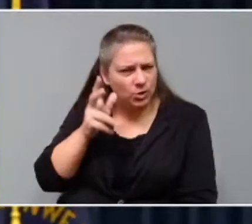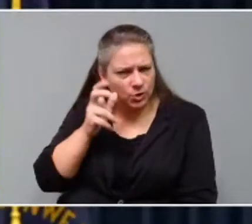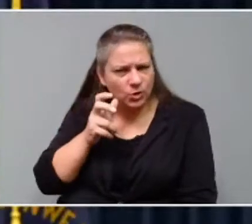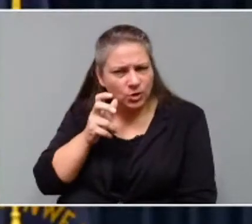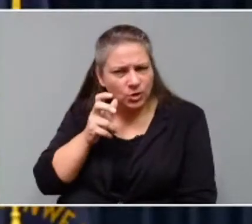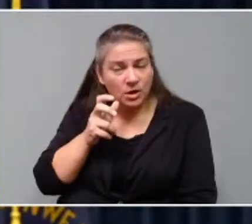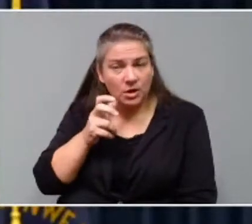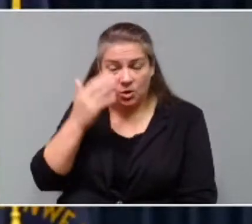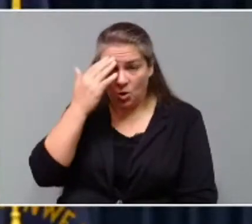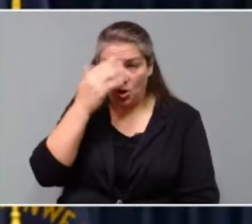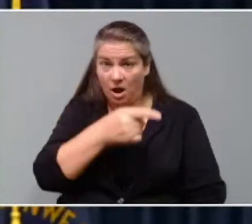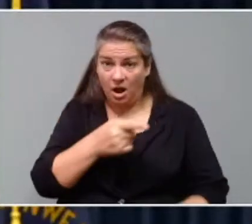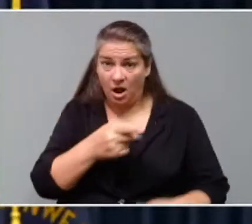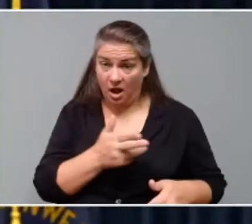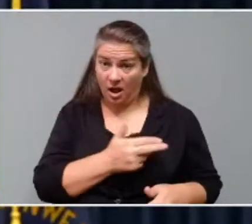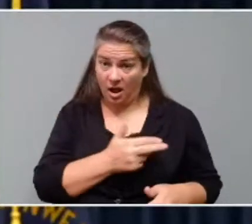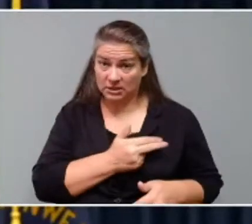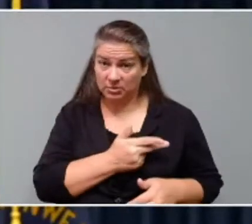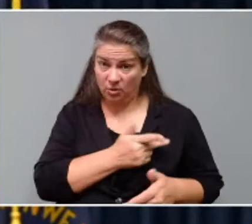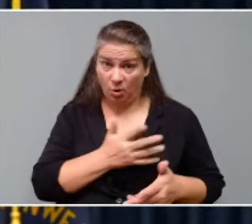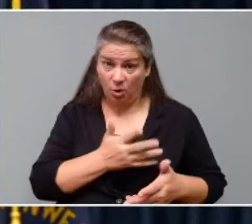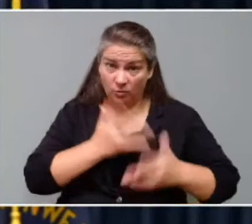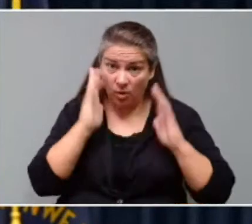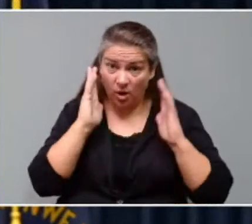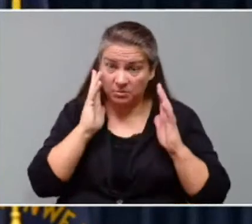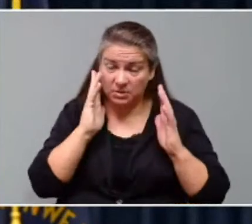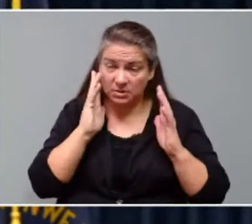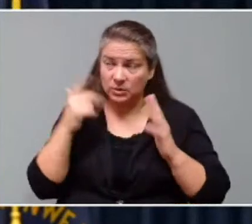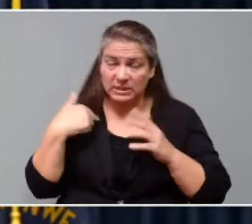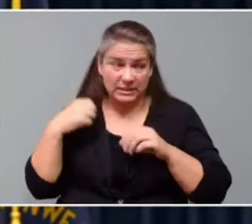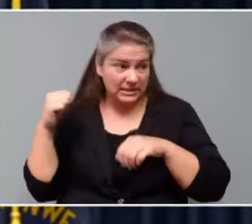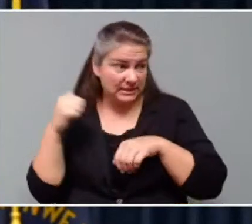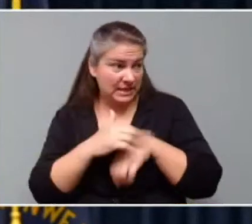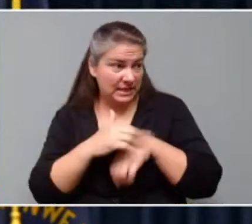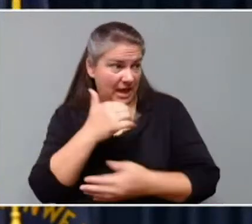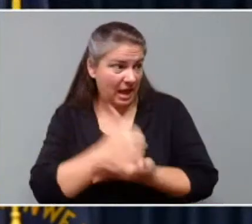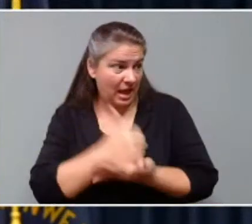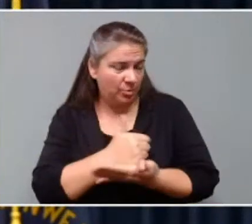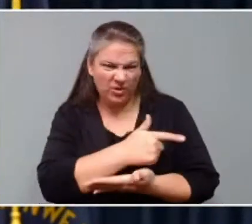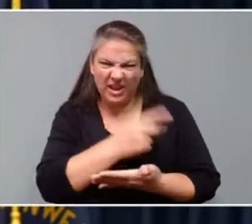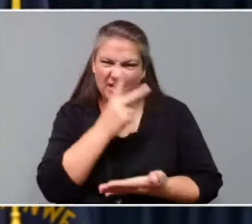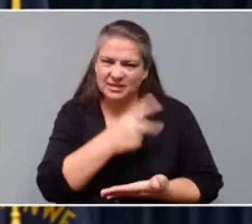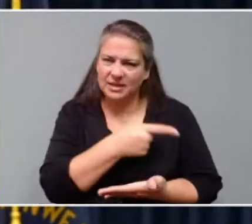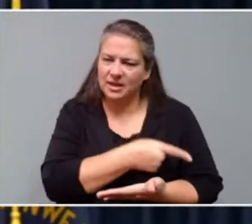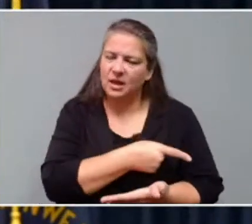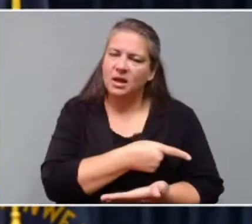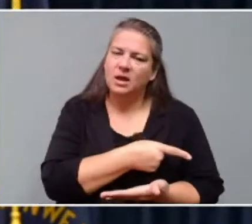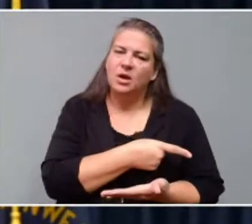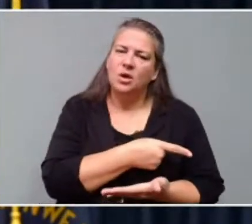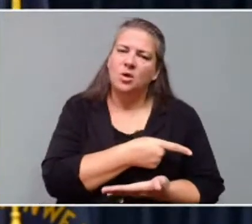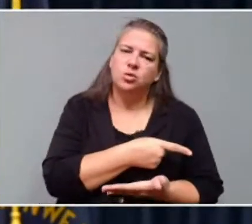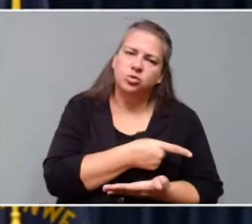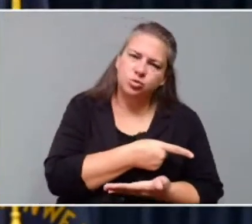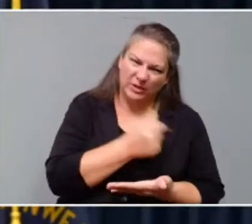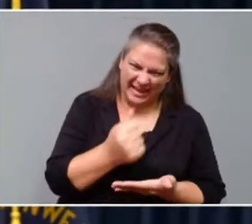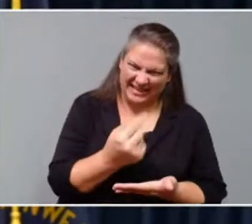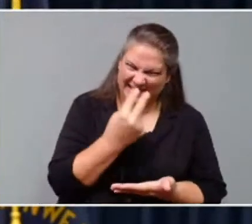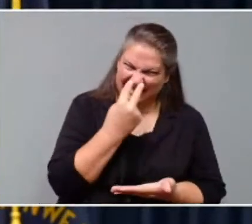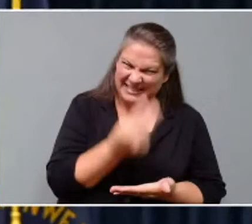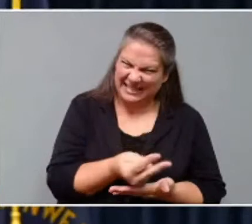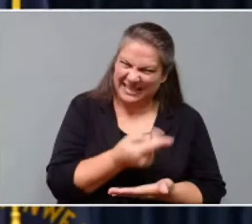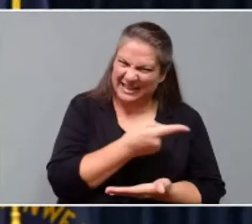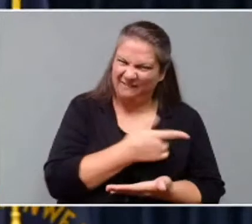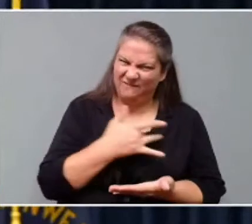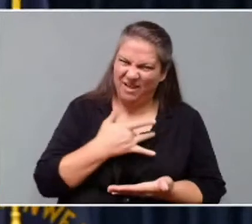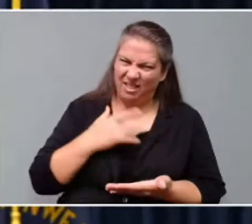but you can also see how tough and traumatic this is on each and every one of them.